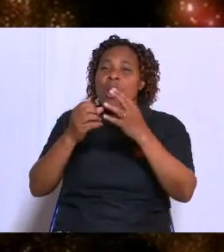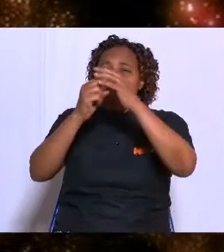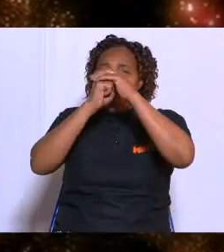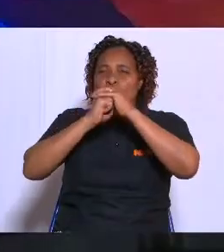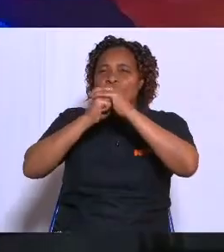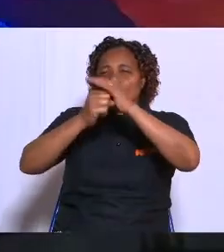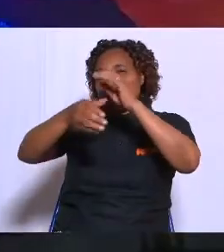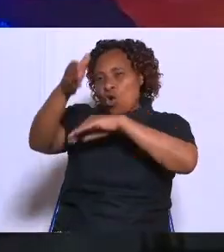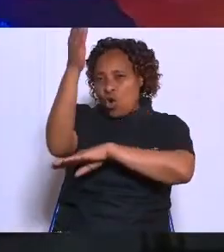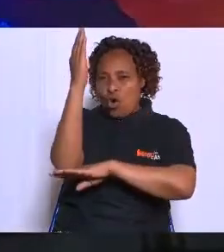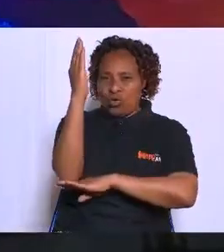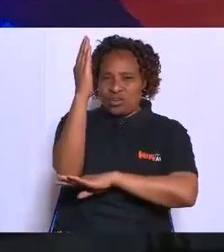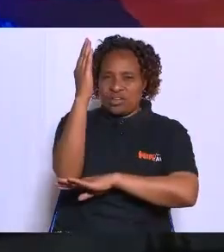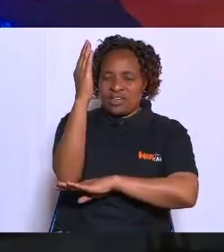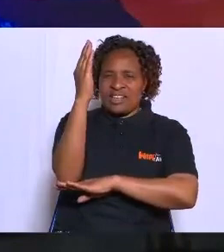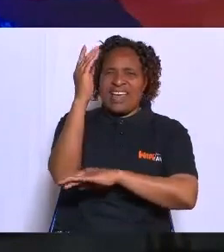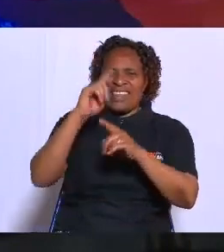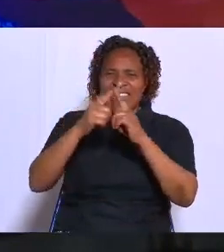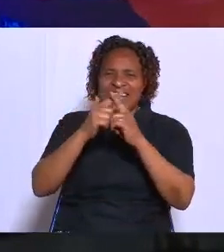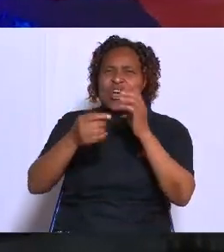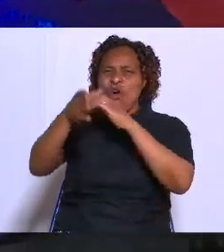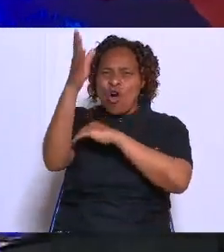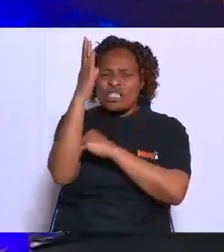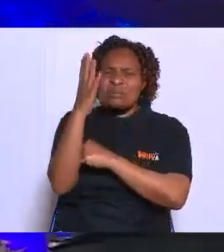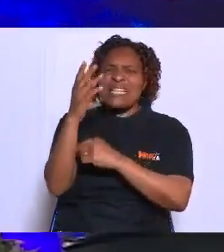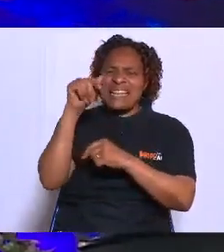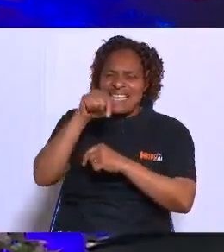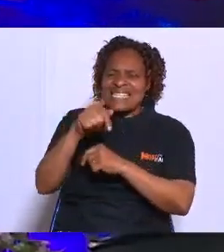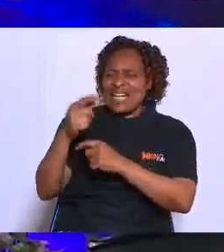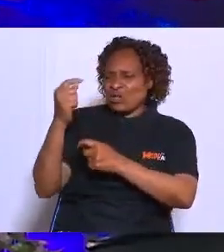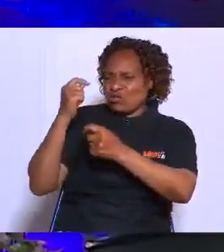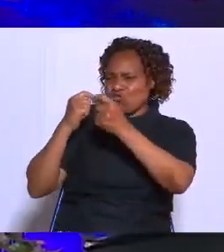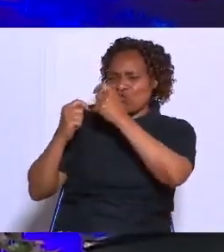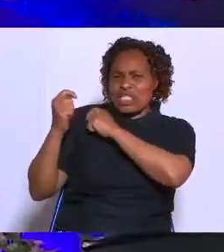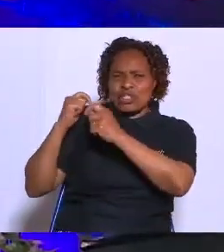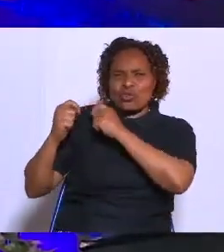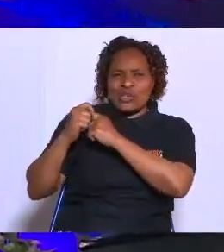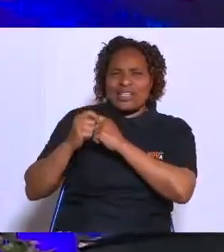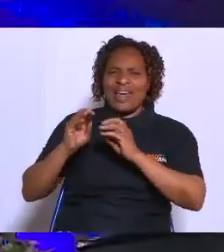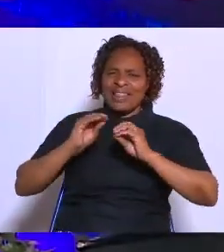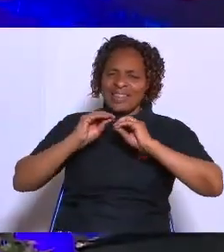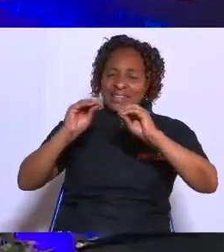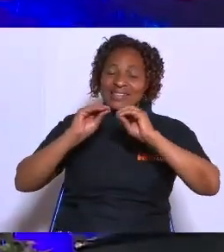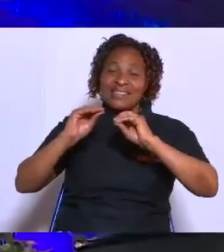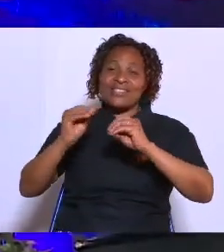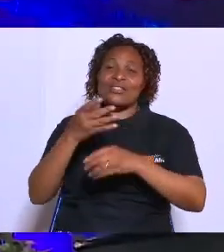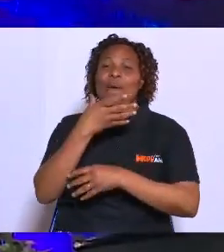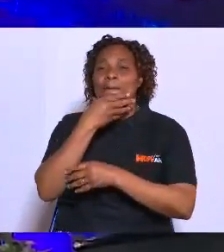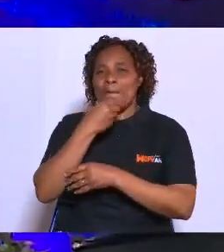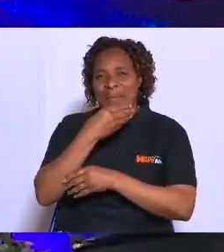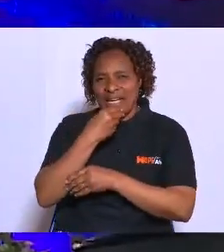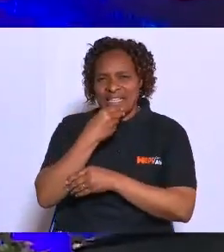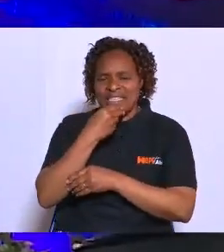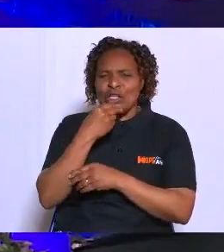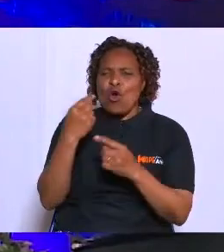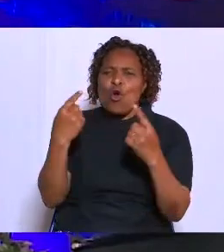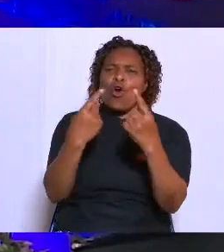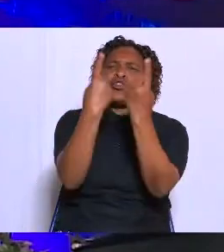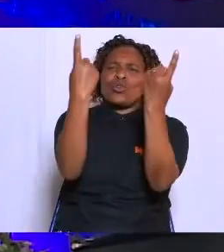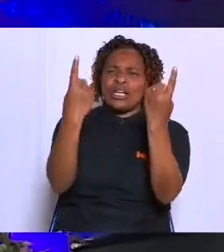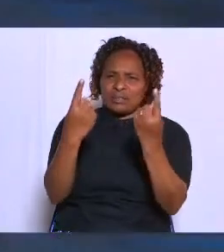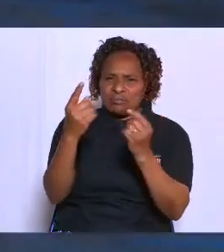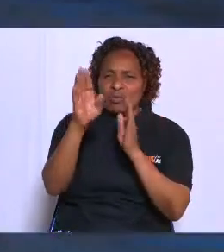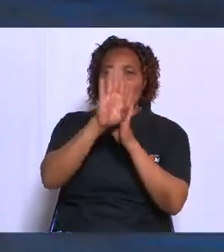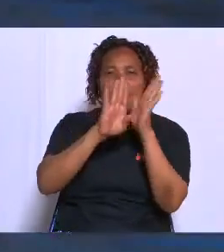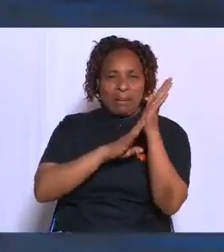the Creator to worshiping in a tradition in a teaching of man contrary to the